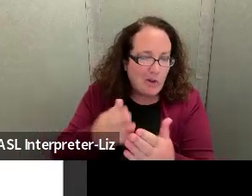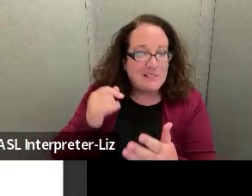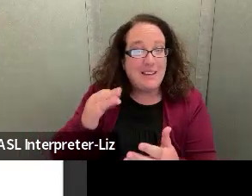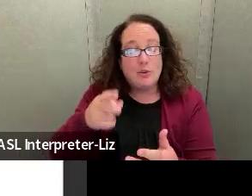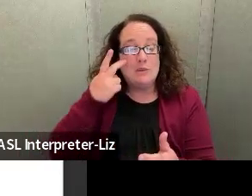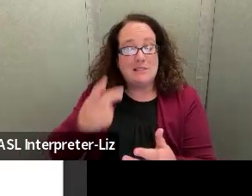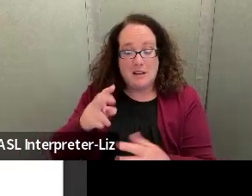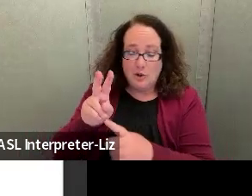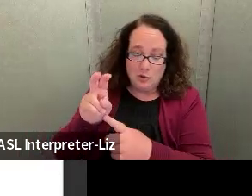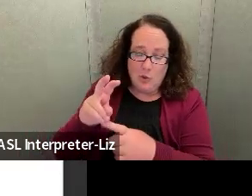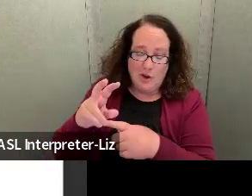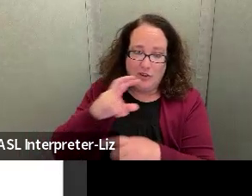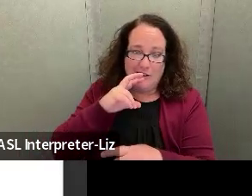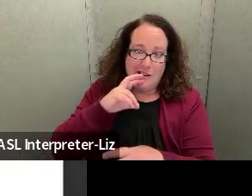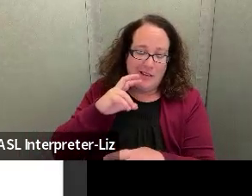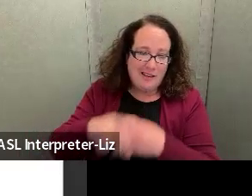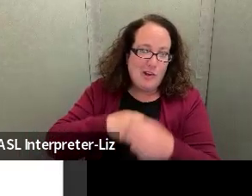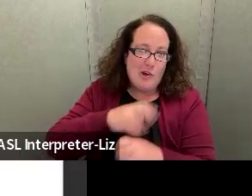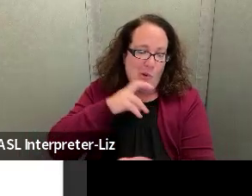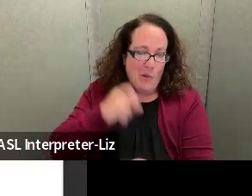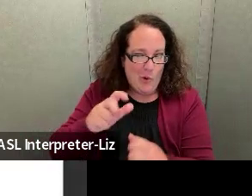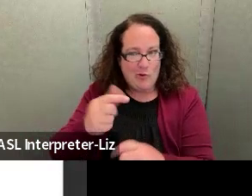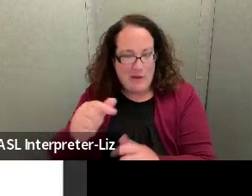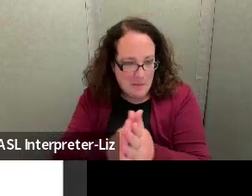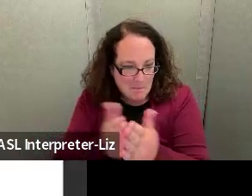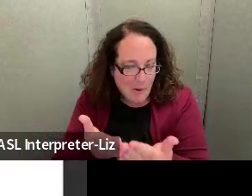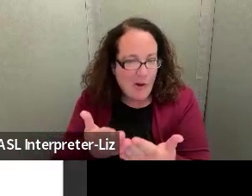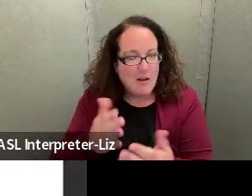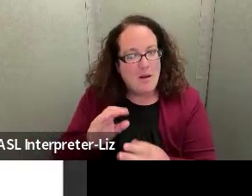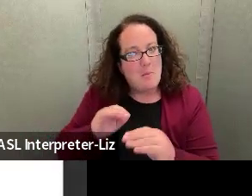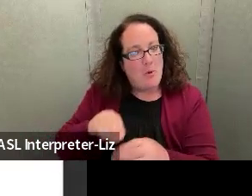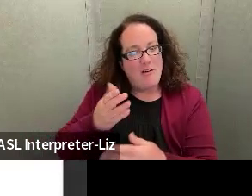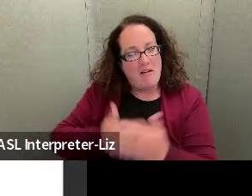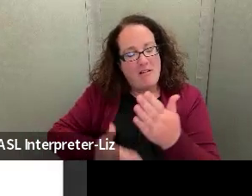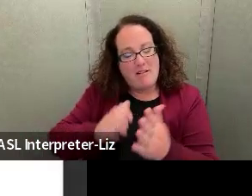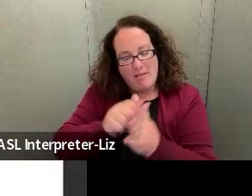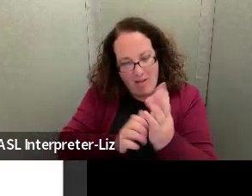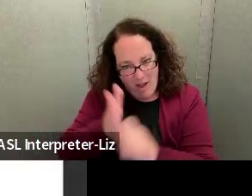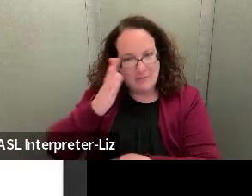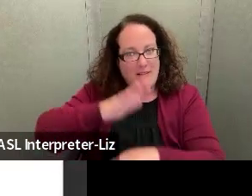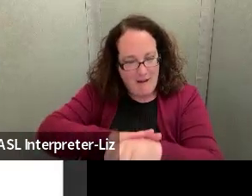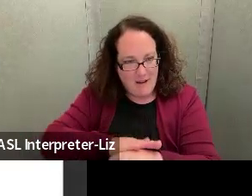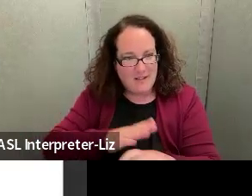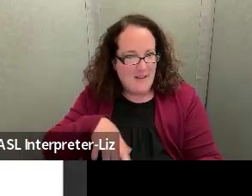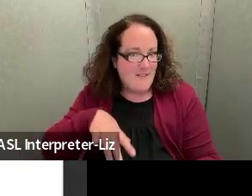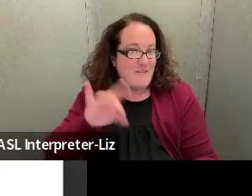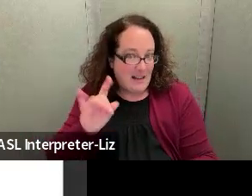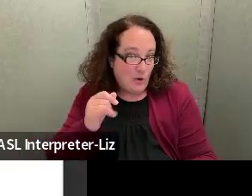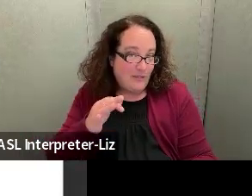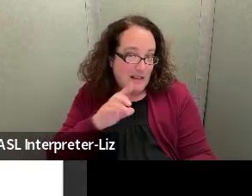a 200-year-old green book, put some gloves on it and find out if it's one of these books that can kill